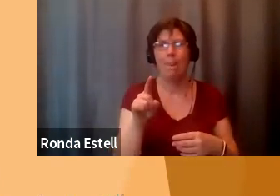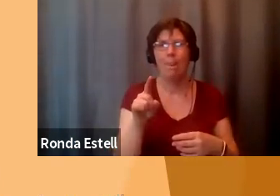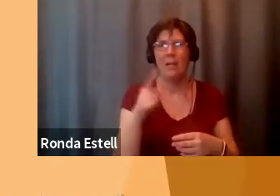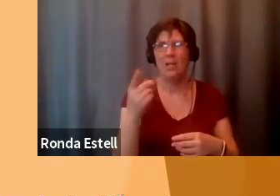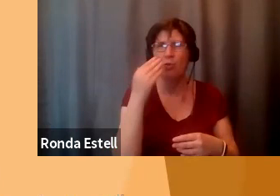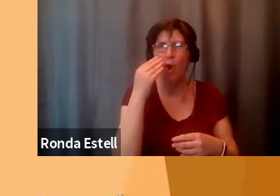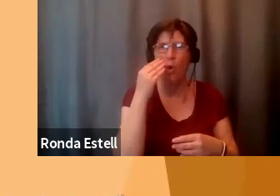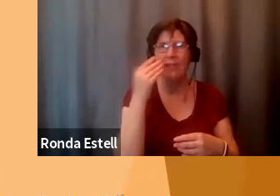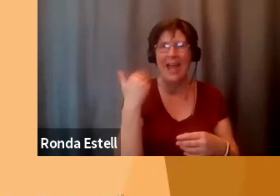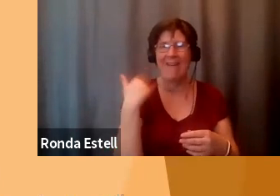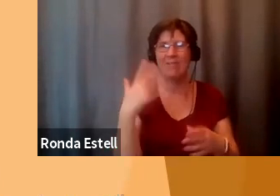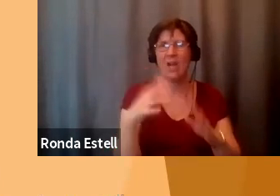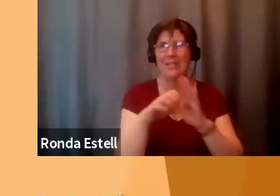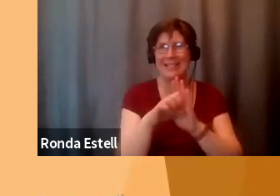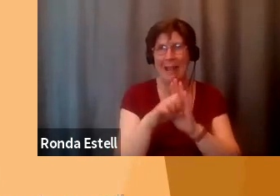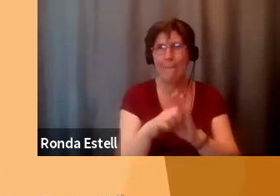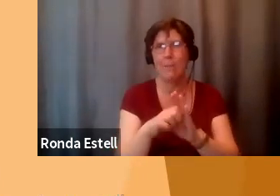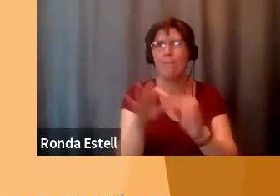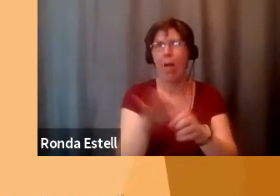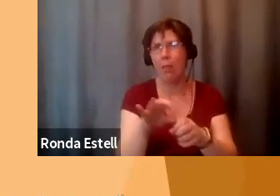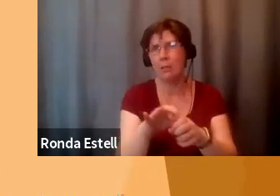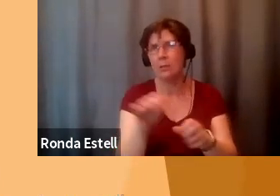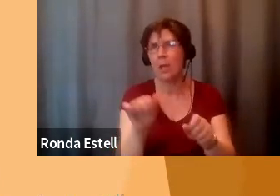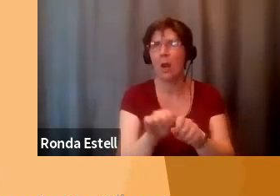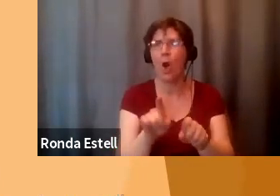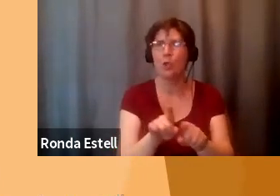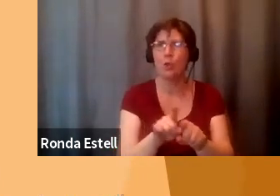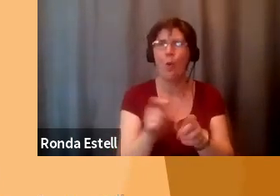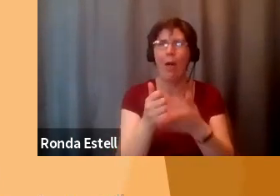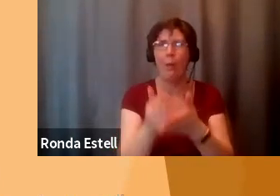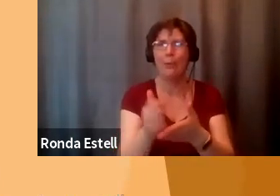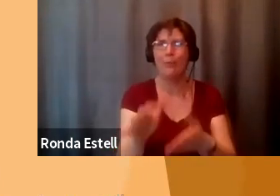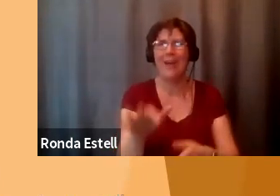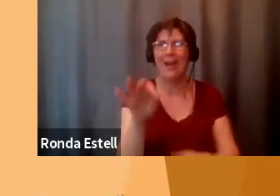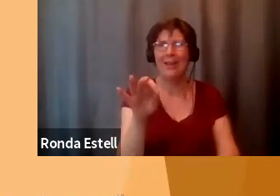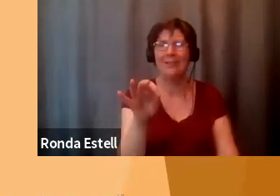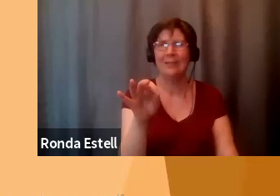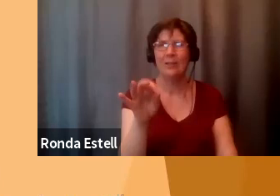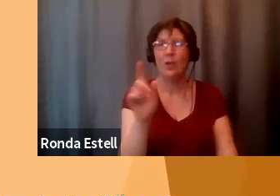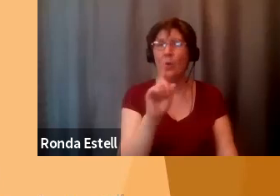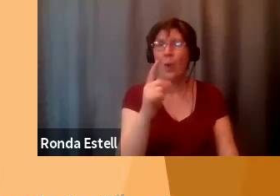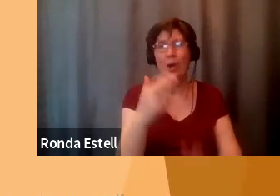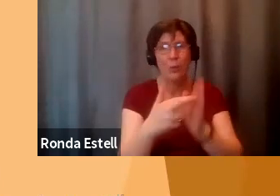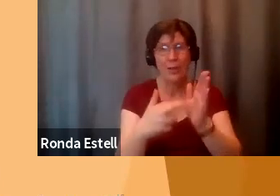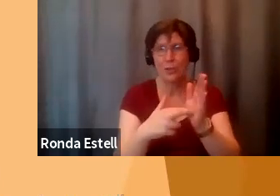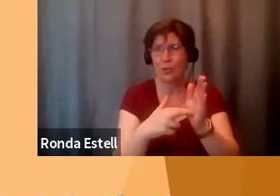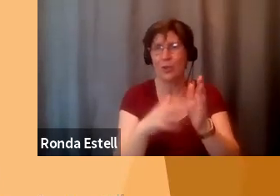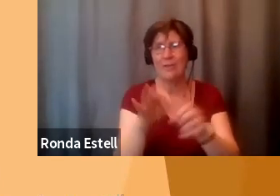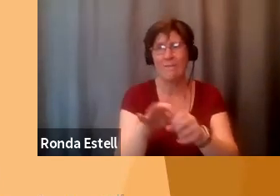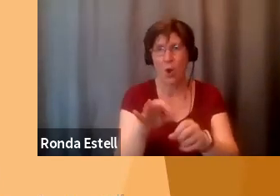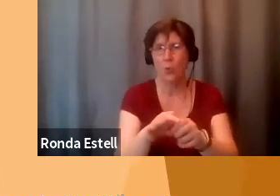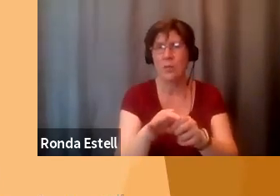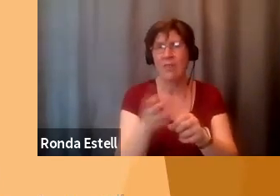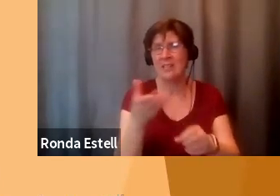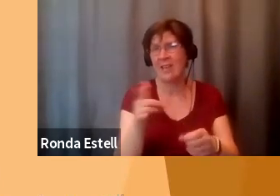they get those sample ballots. They can also help you find where to register to vote and stuff.